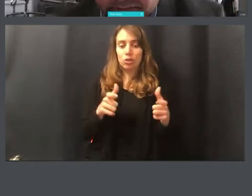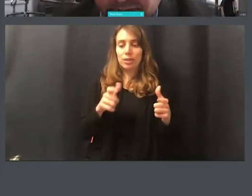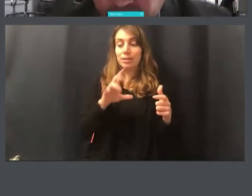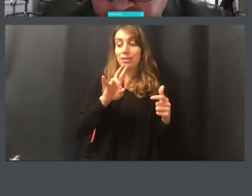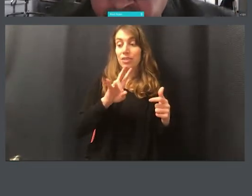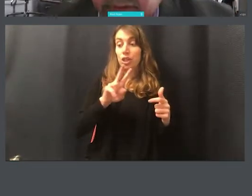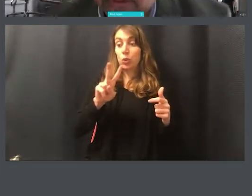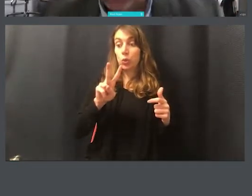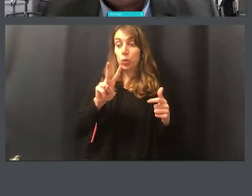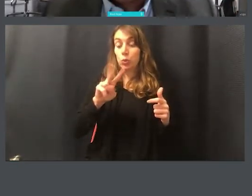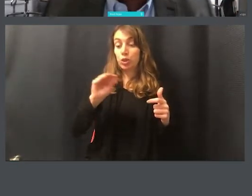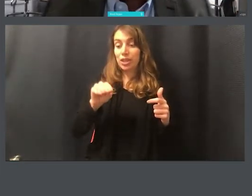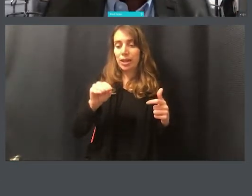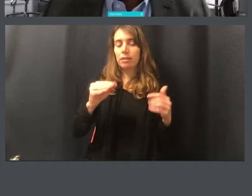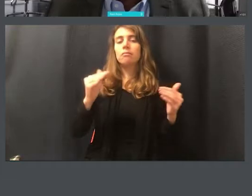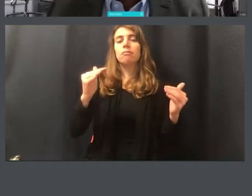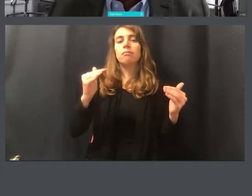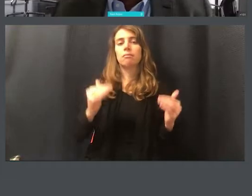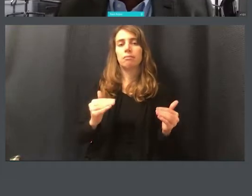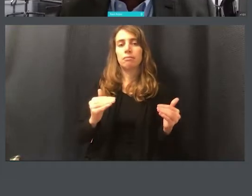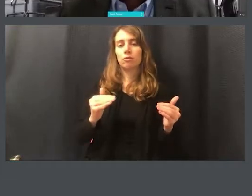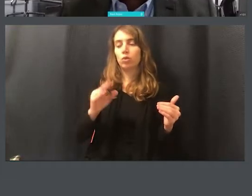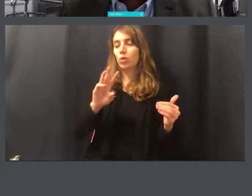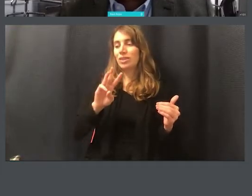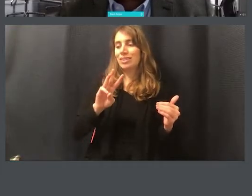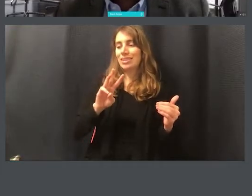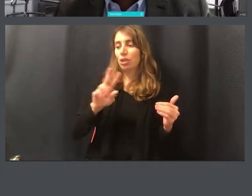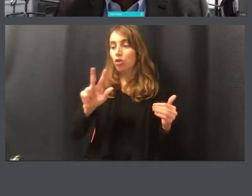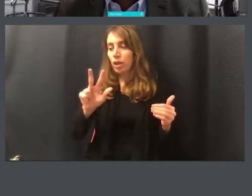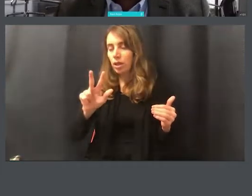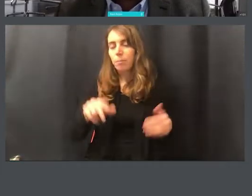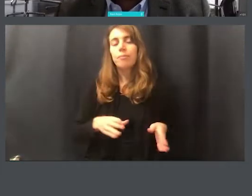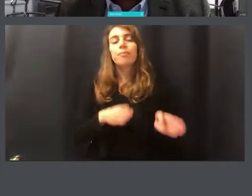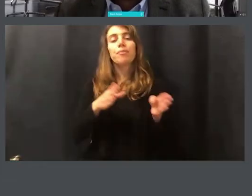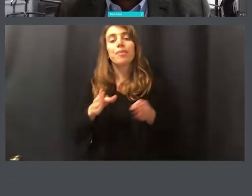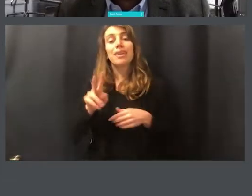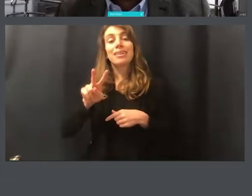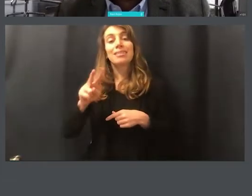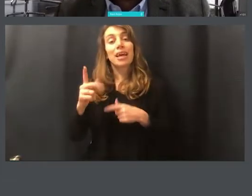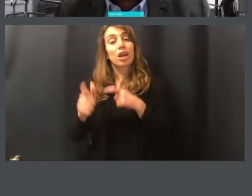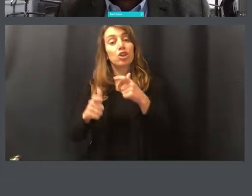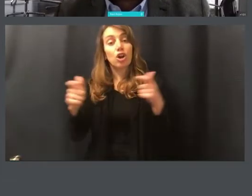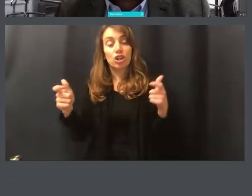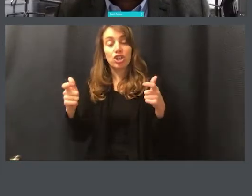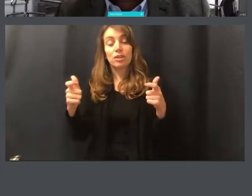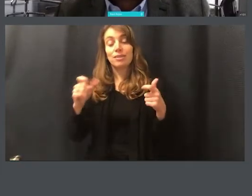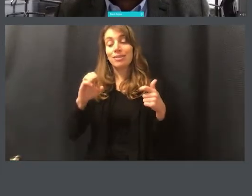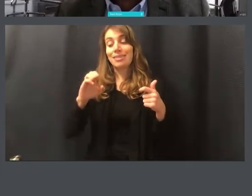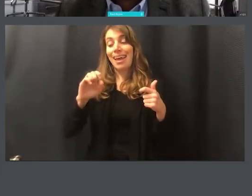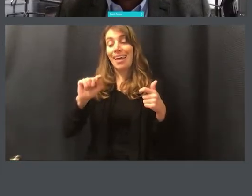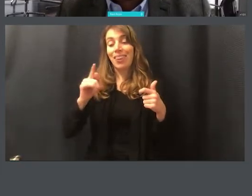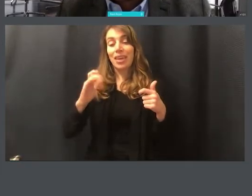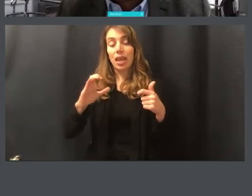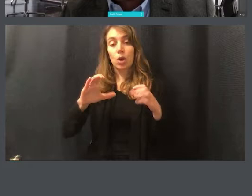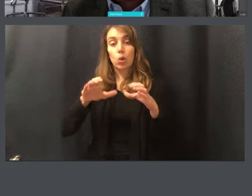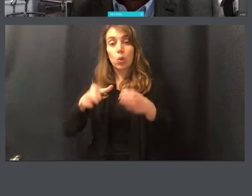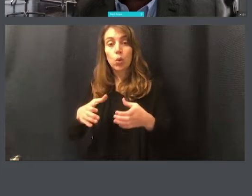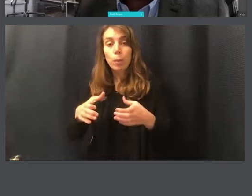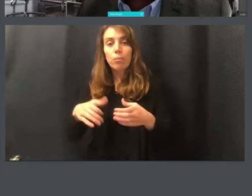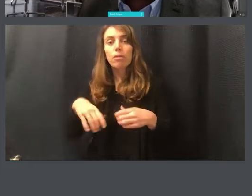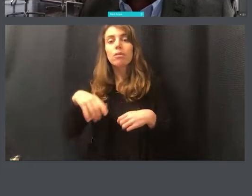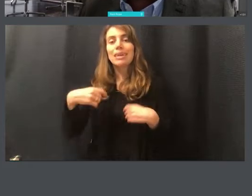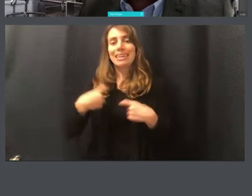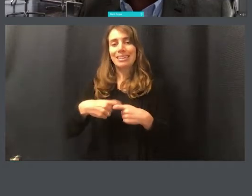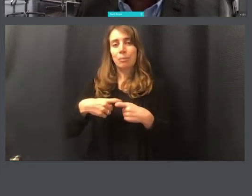72.5% to 63%. And then the second largest ethnic group, which is Hispanic or Latinx in Washington,